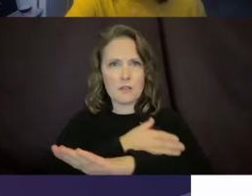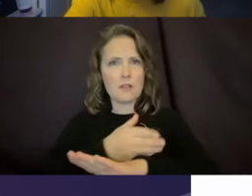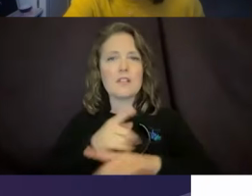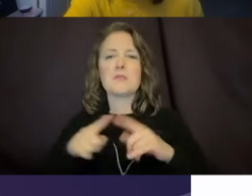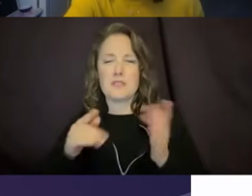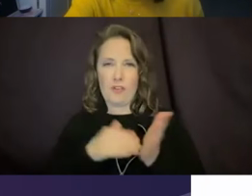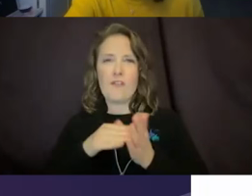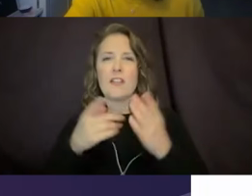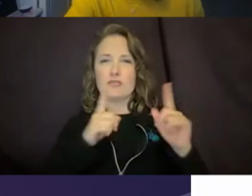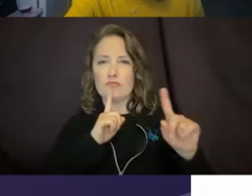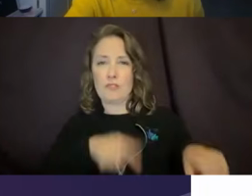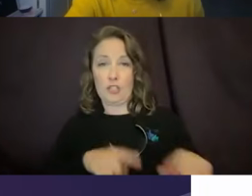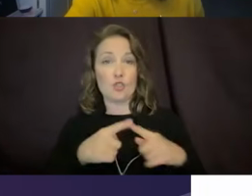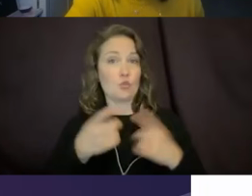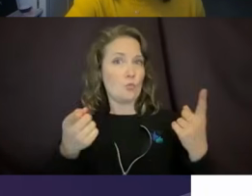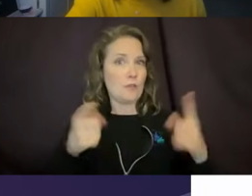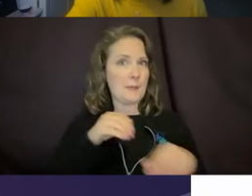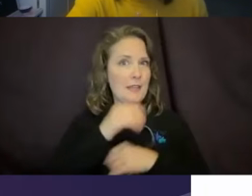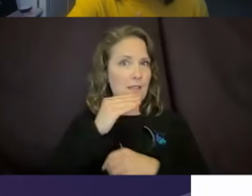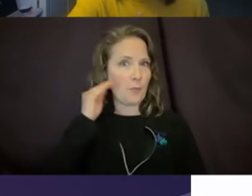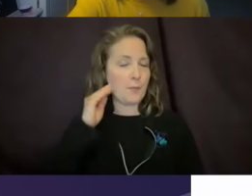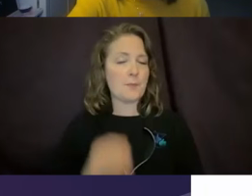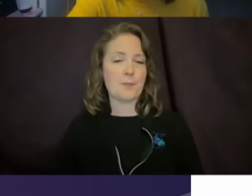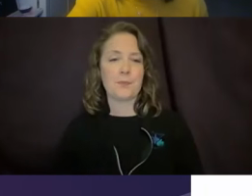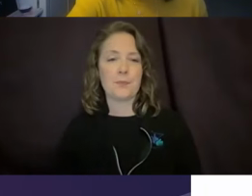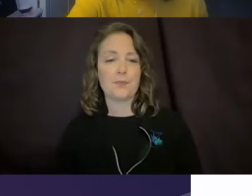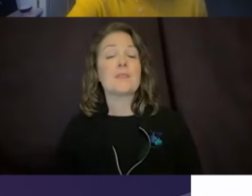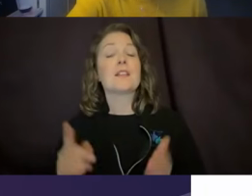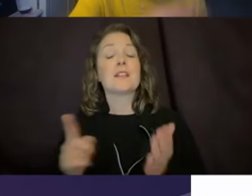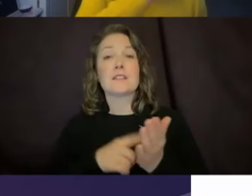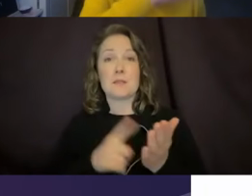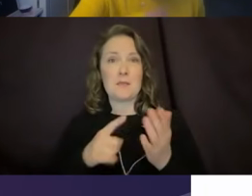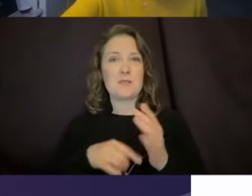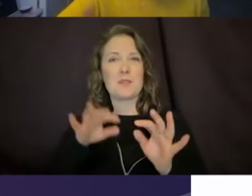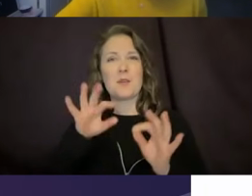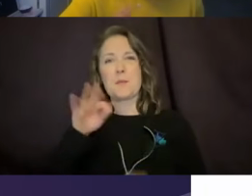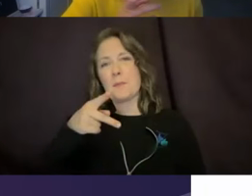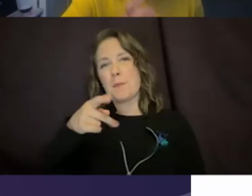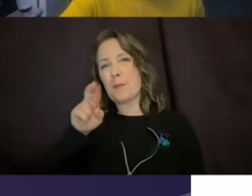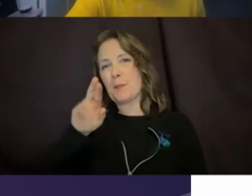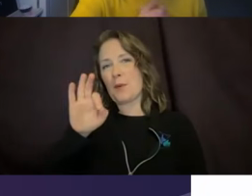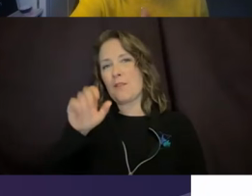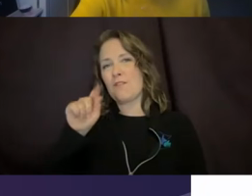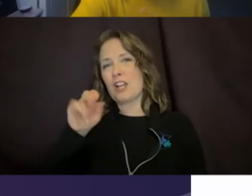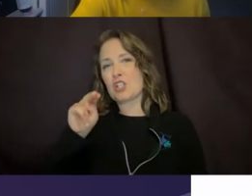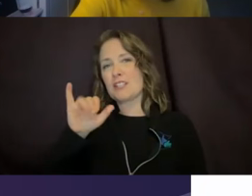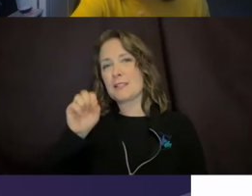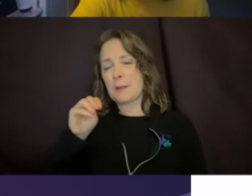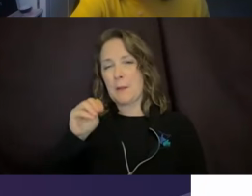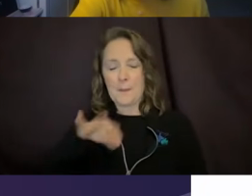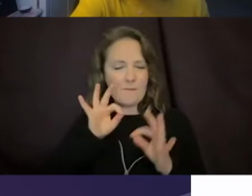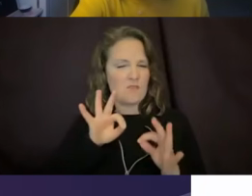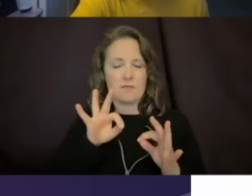what's happening in the home. Perfectionism, overachievement. So that can be the opposite of that poor academic performance, where they're